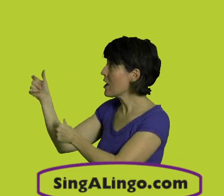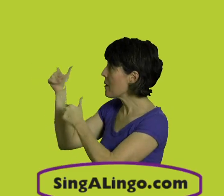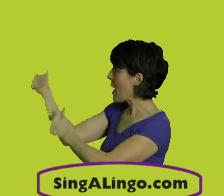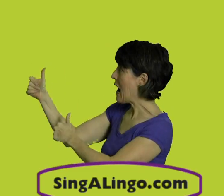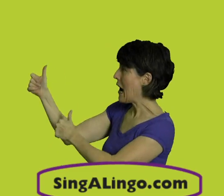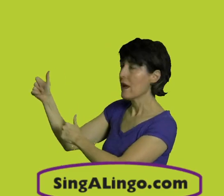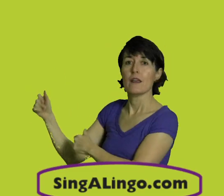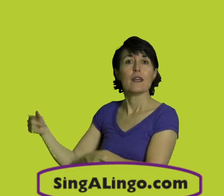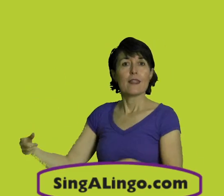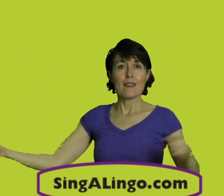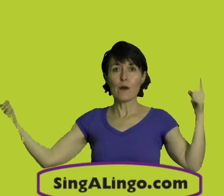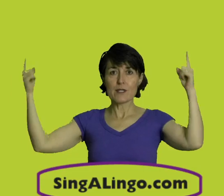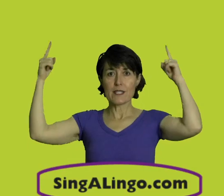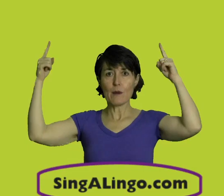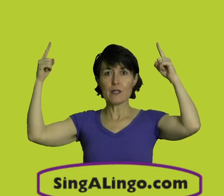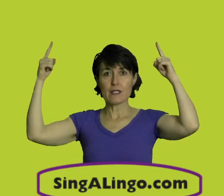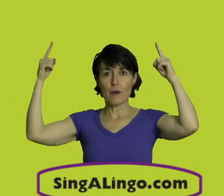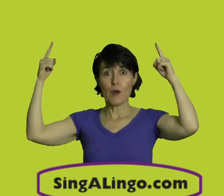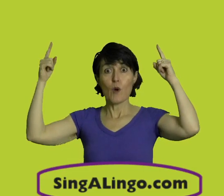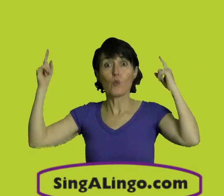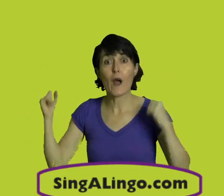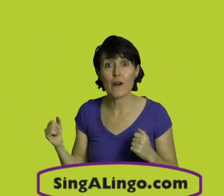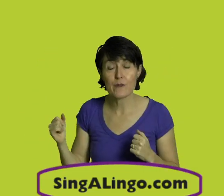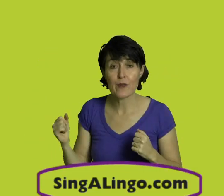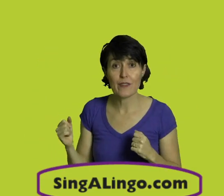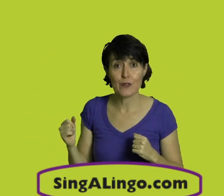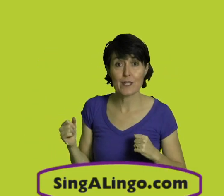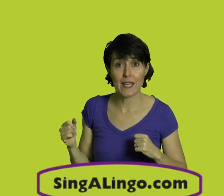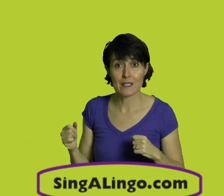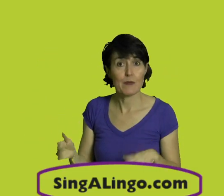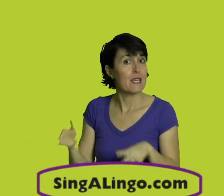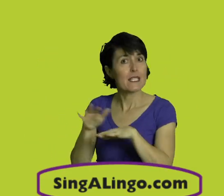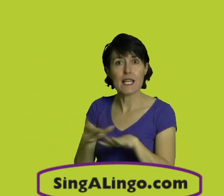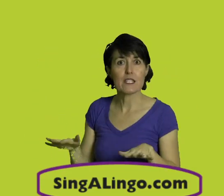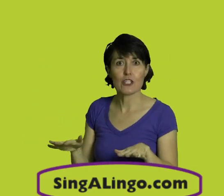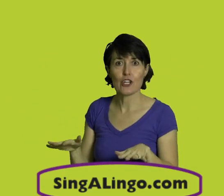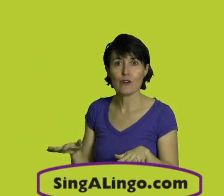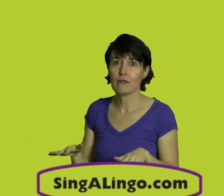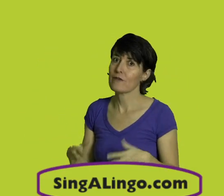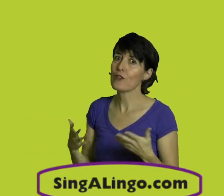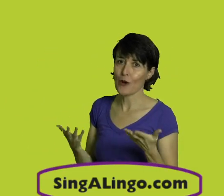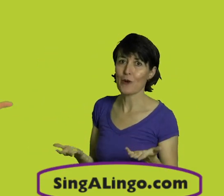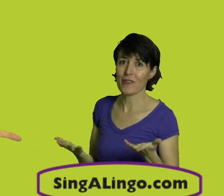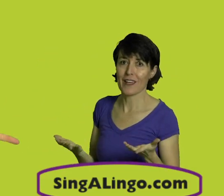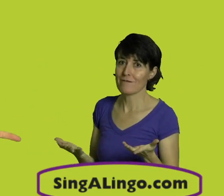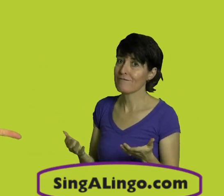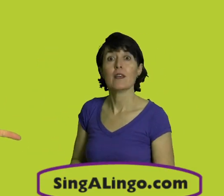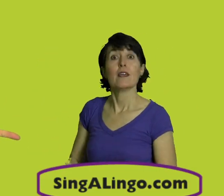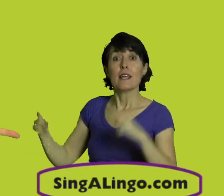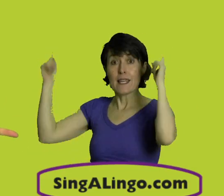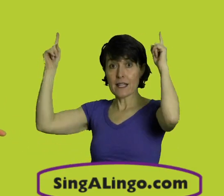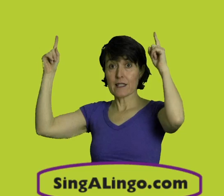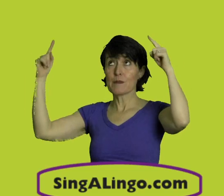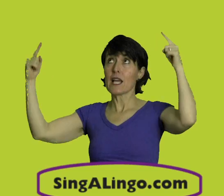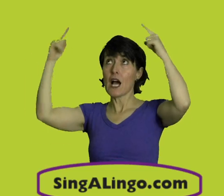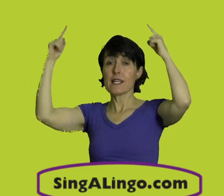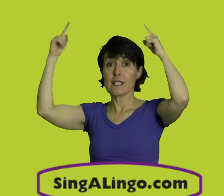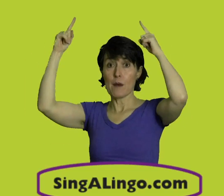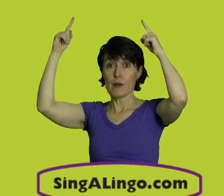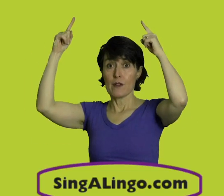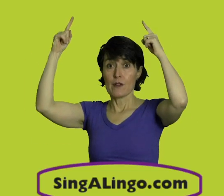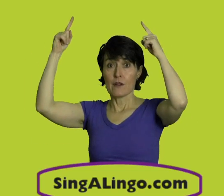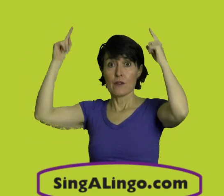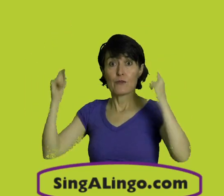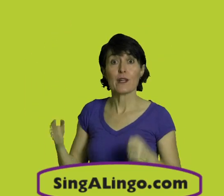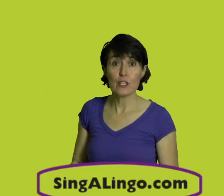Awesome job! That was the w-step. Wow them with enthusiasm. Sets the tone for the whole thing. Next comes the